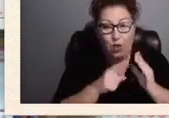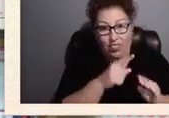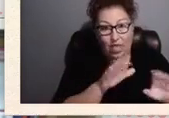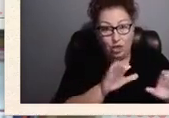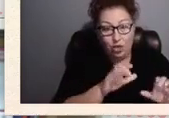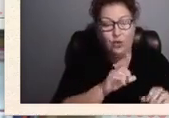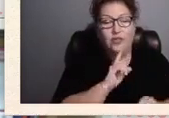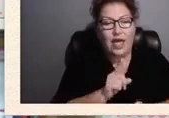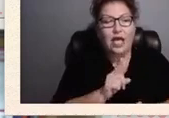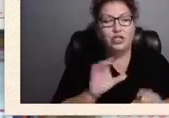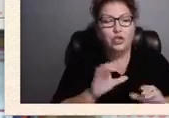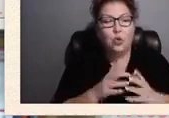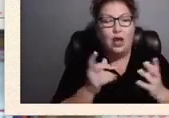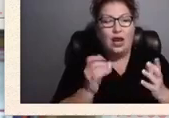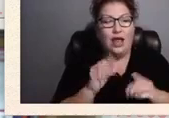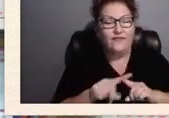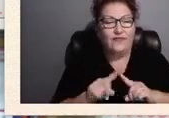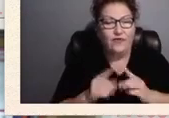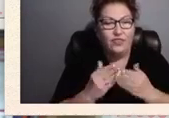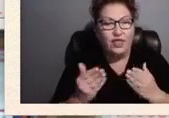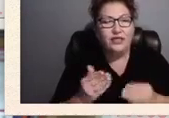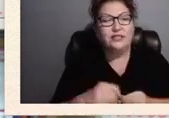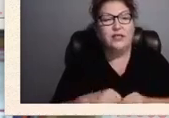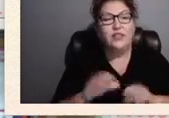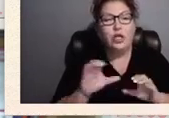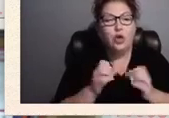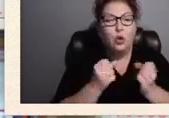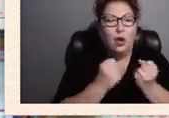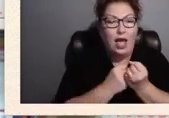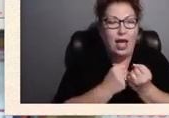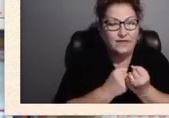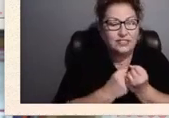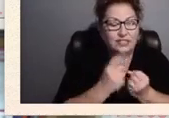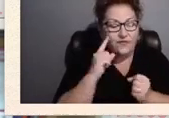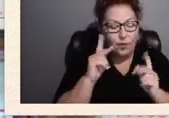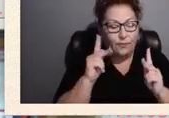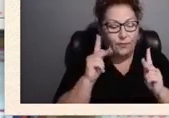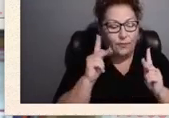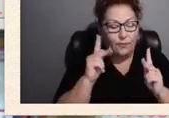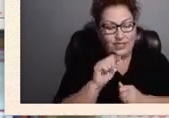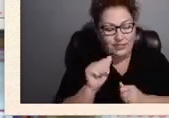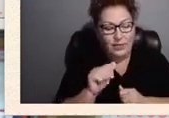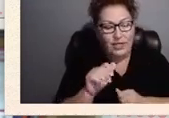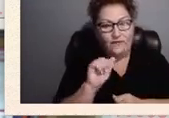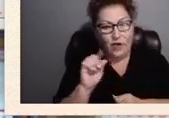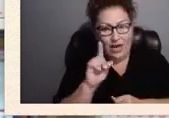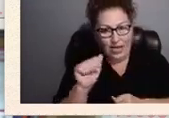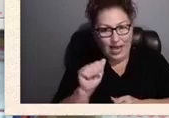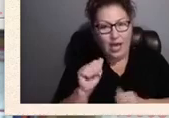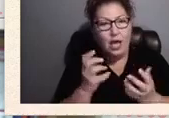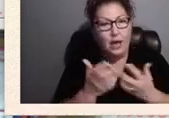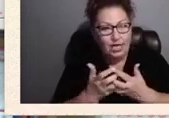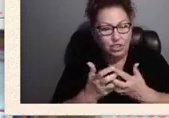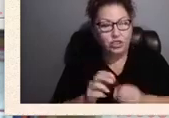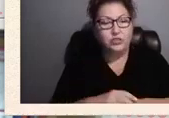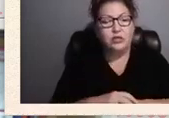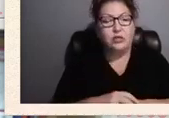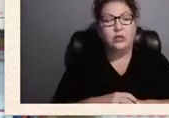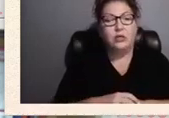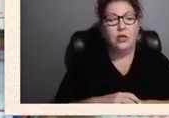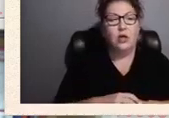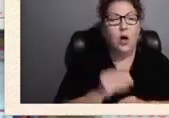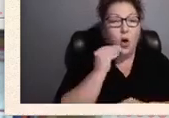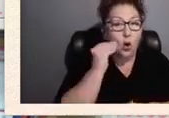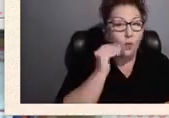do a lot of different things. They do advocacy on behalf of individuals with disabilities for ADA accommodations, both home, work,